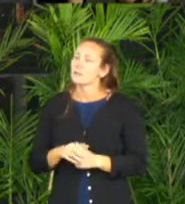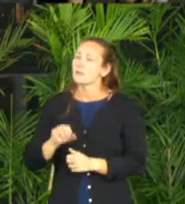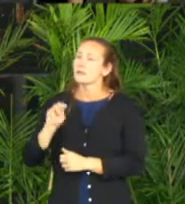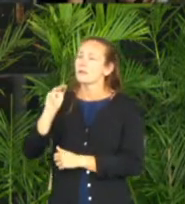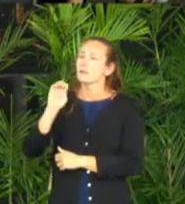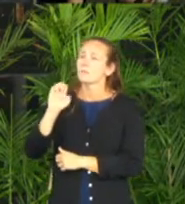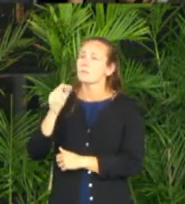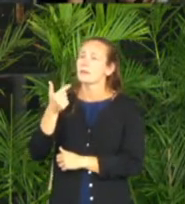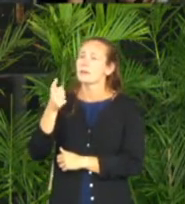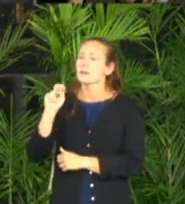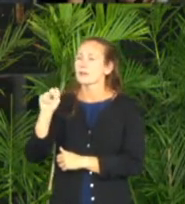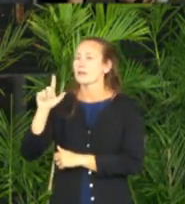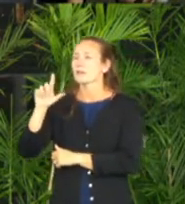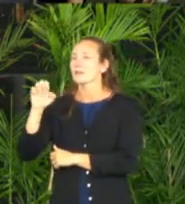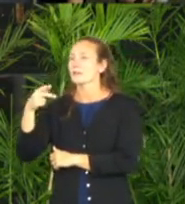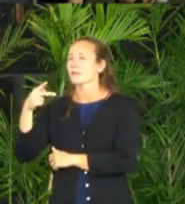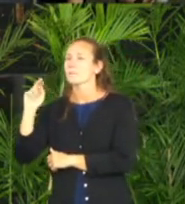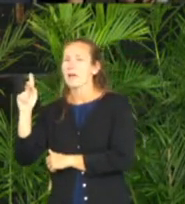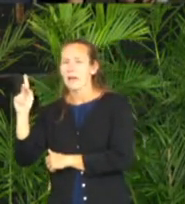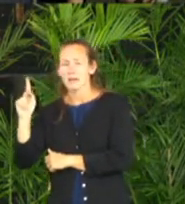Megan Lipak.